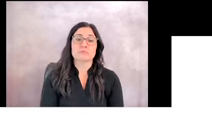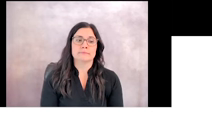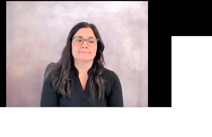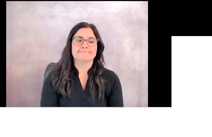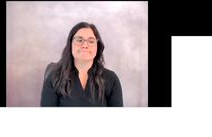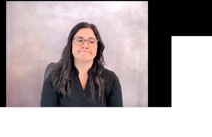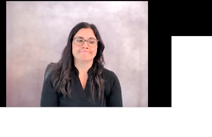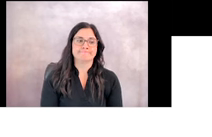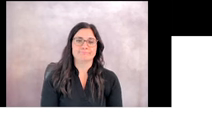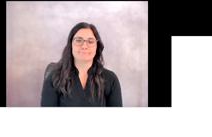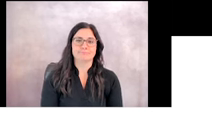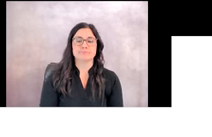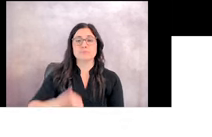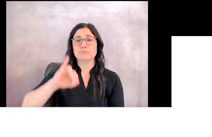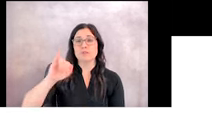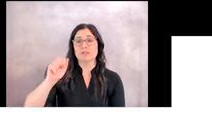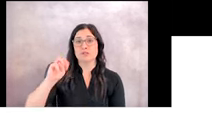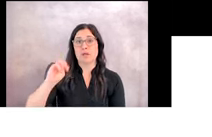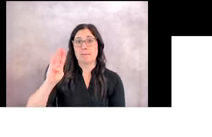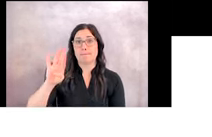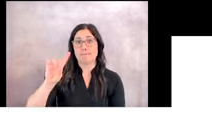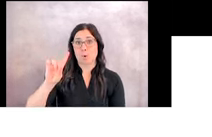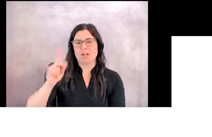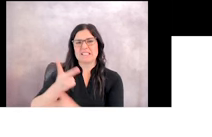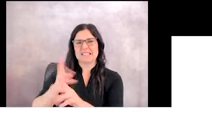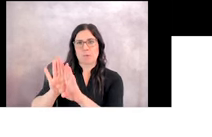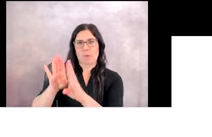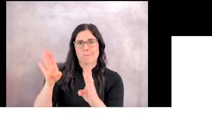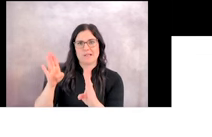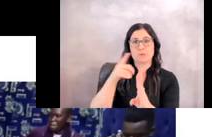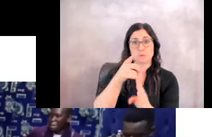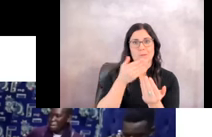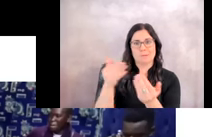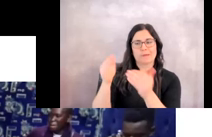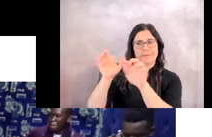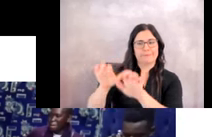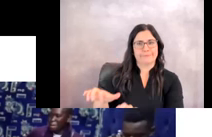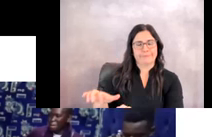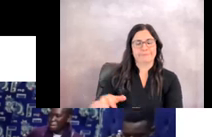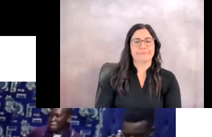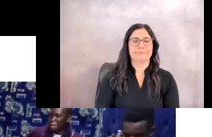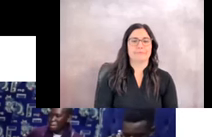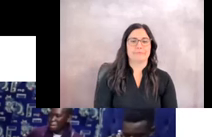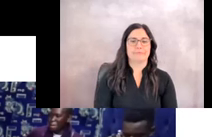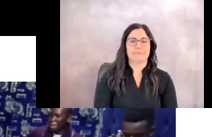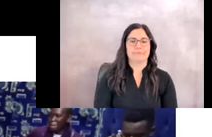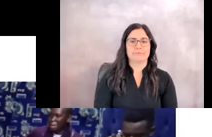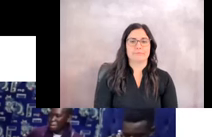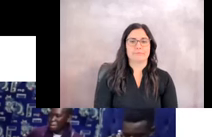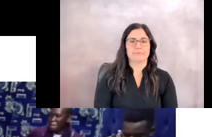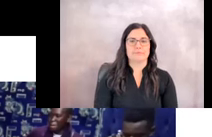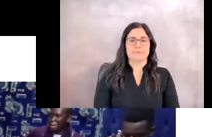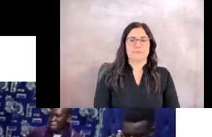Okay, the Jamboard will stay open, so you can continue to add to it. But I do see that we have the slide up that